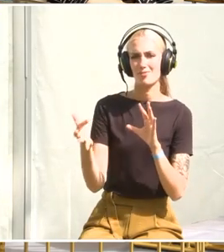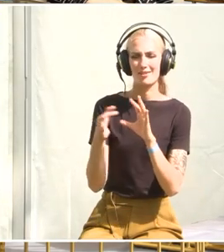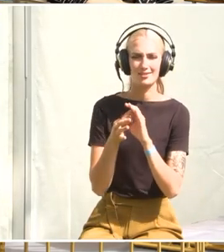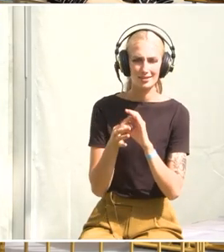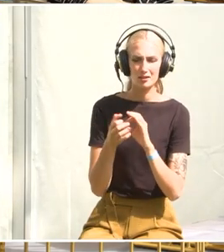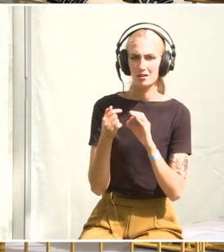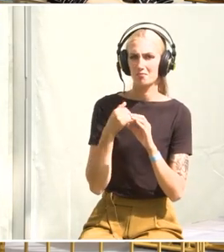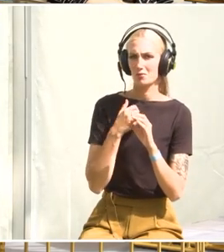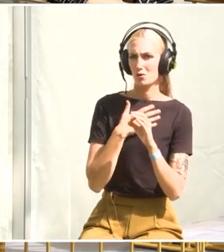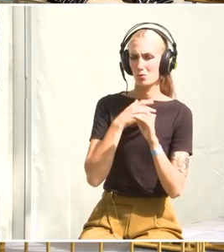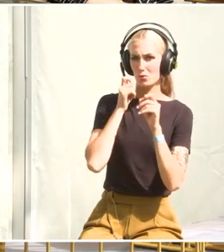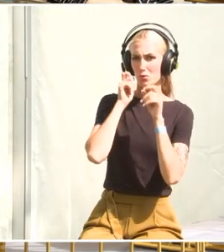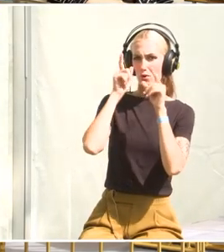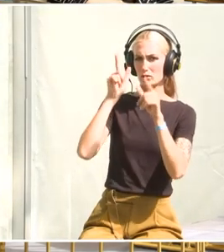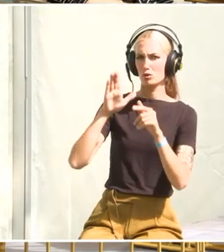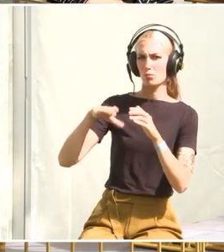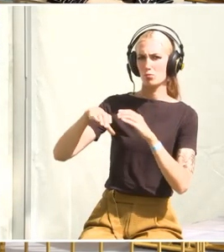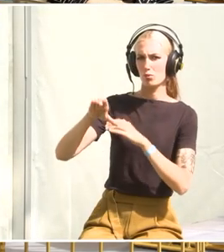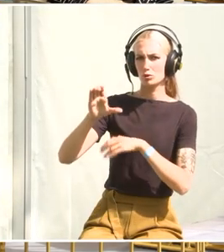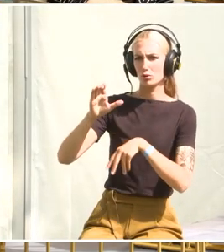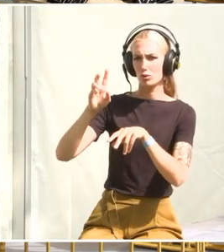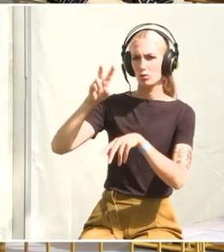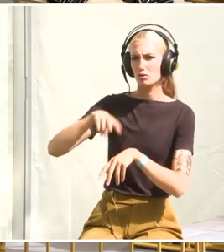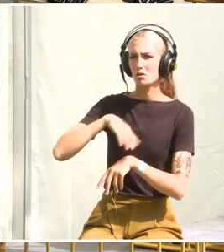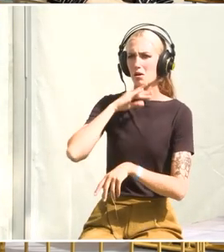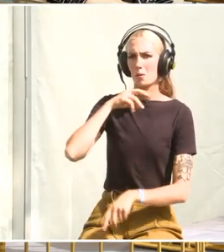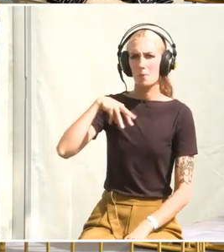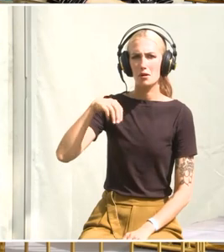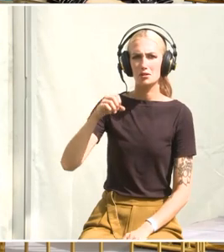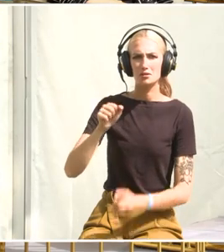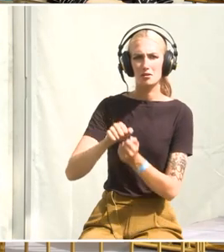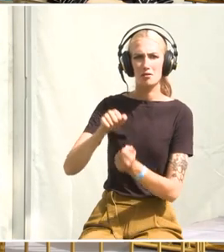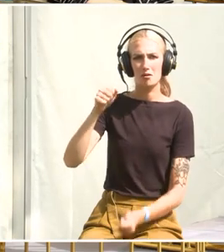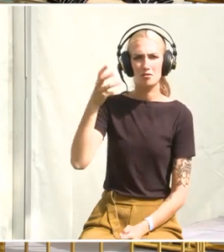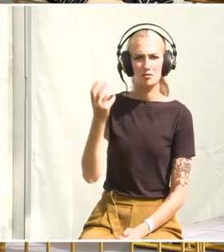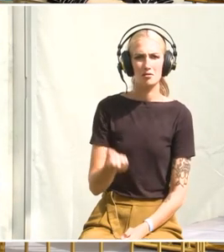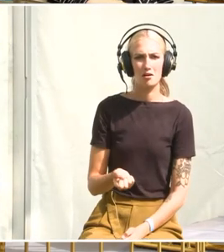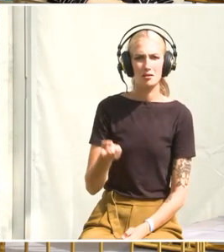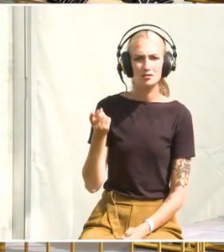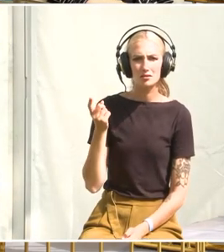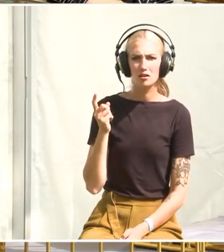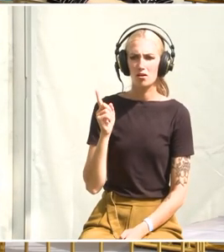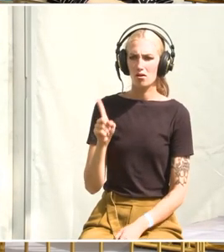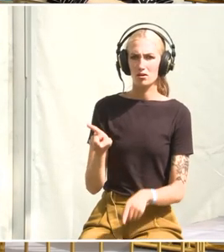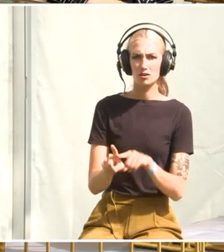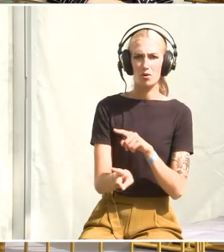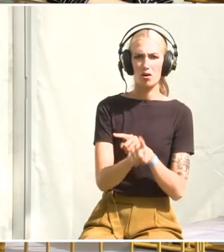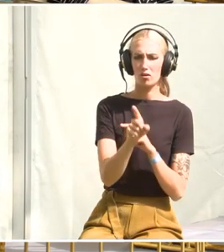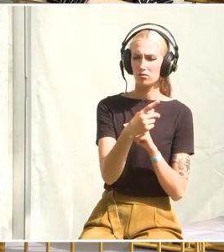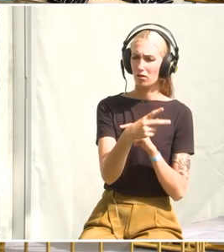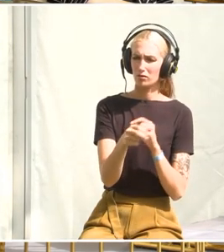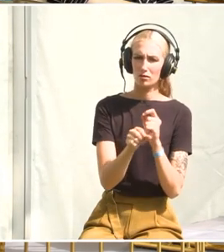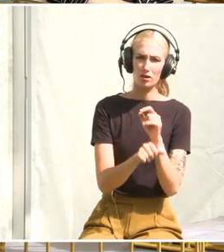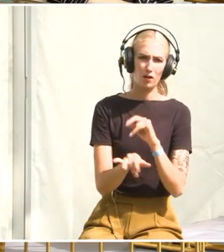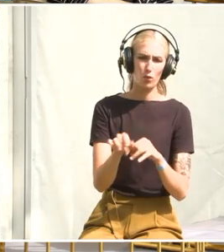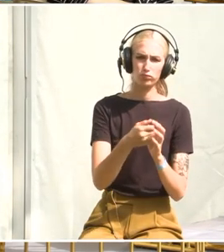I read your post that you obtained a master degree, full degree, on top of all the things that you are doing. But maybe